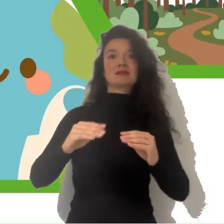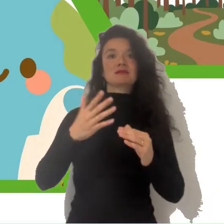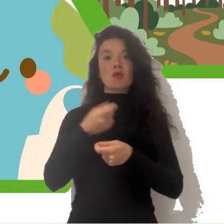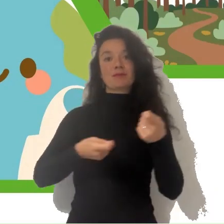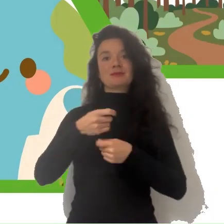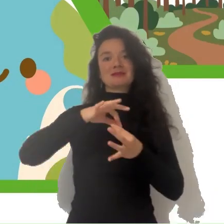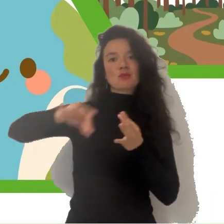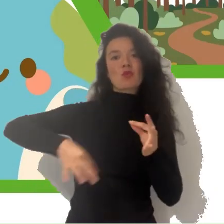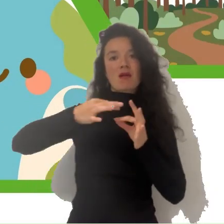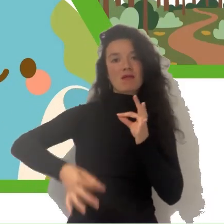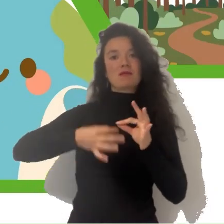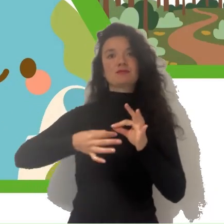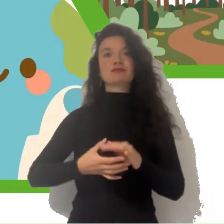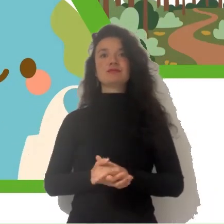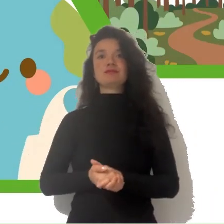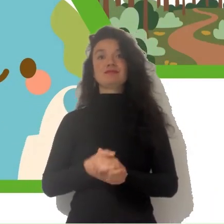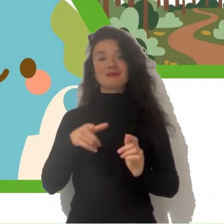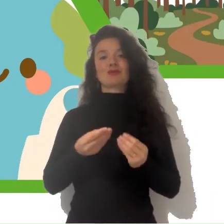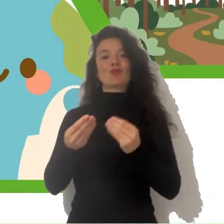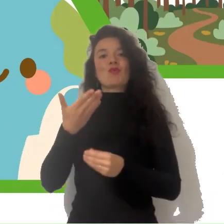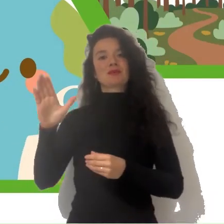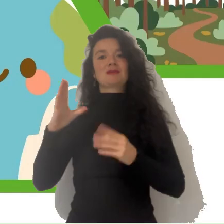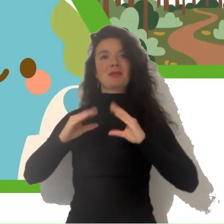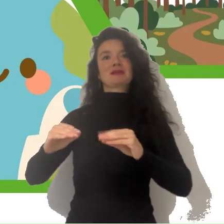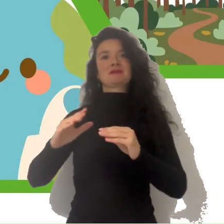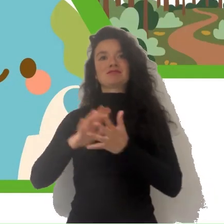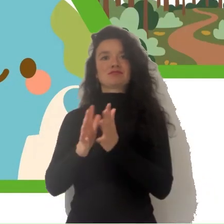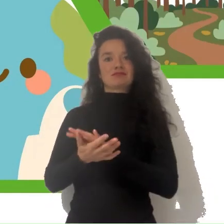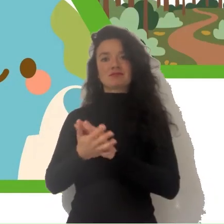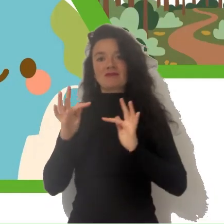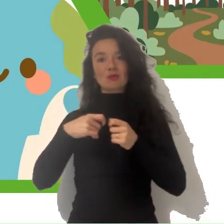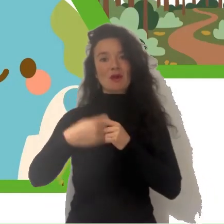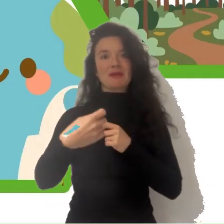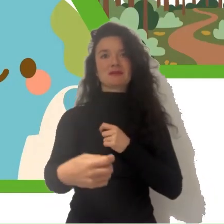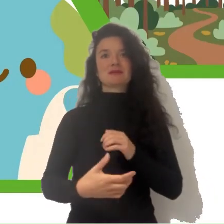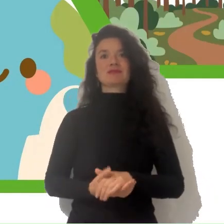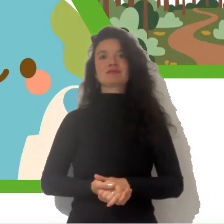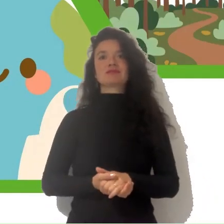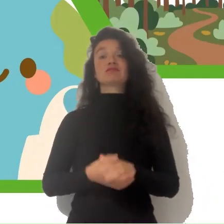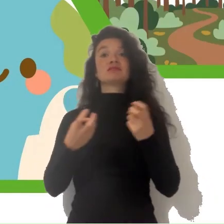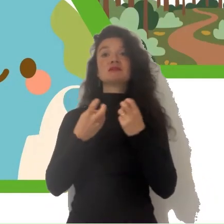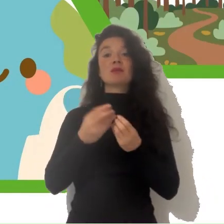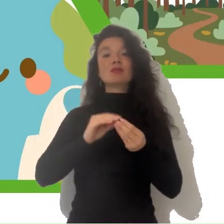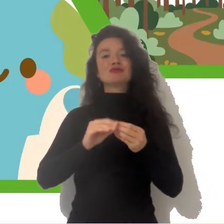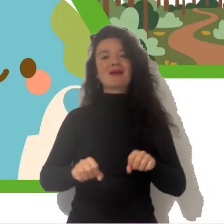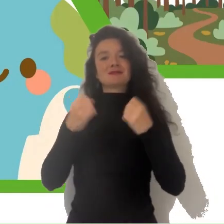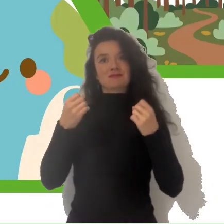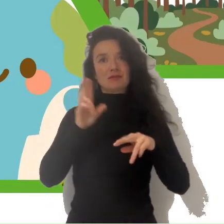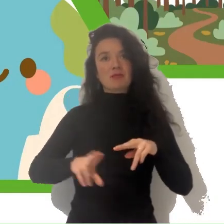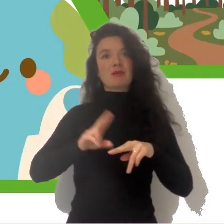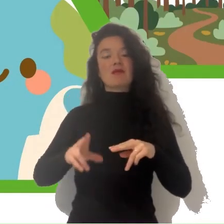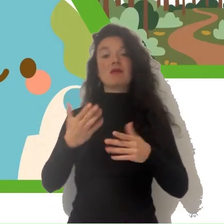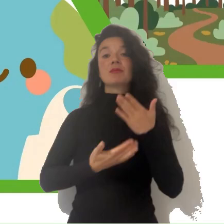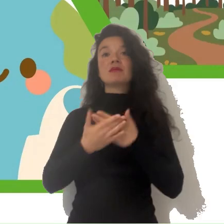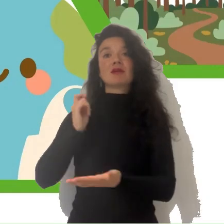is another practice of sustainability. For example, by repairing our broken items rather than